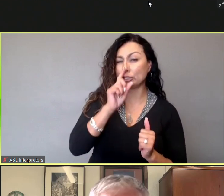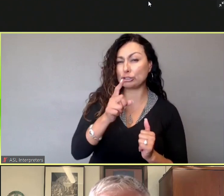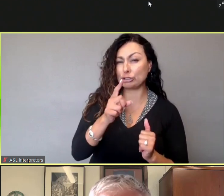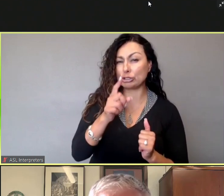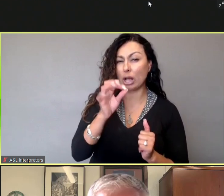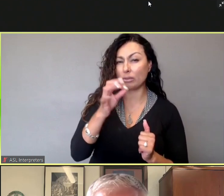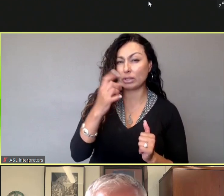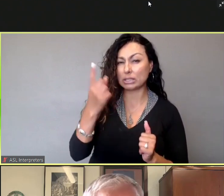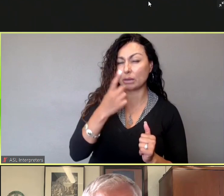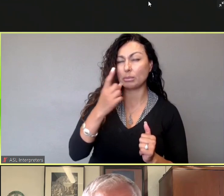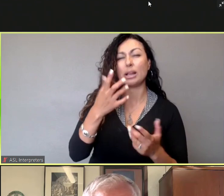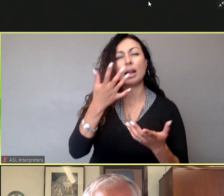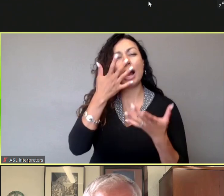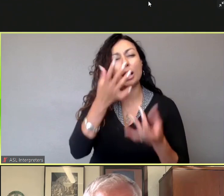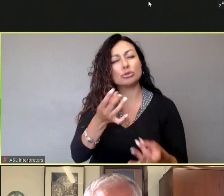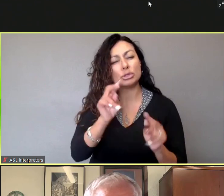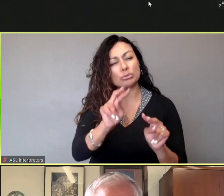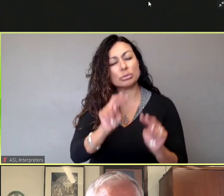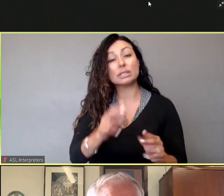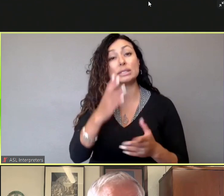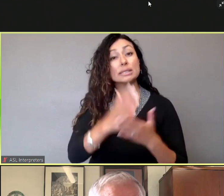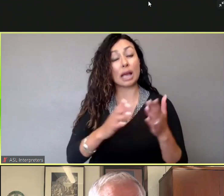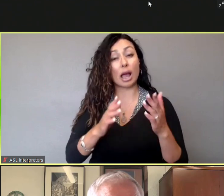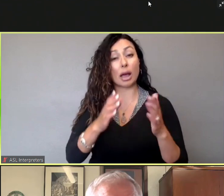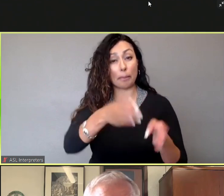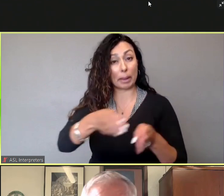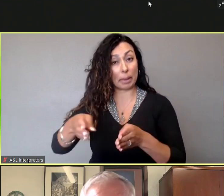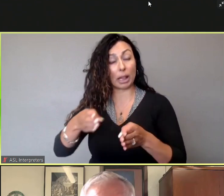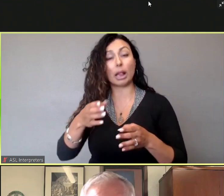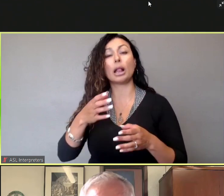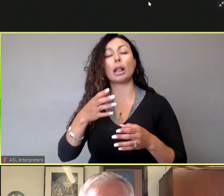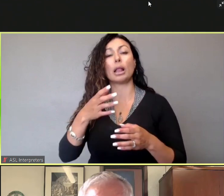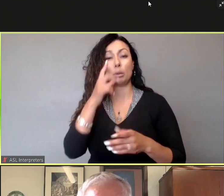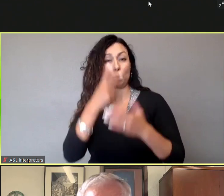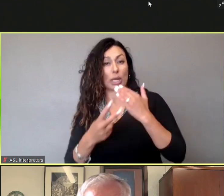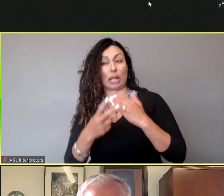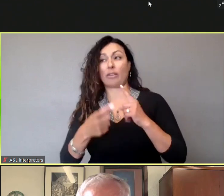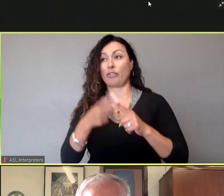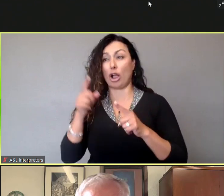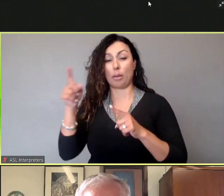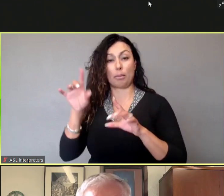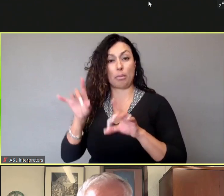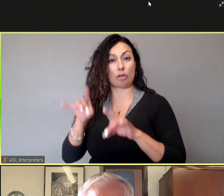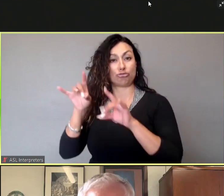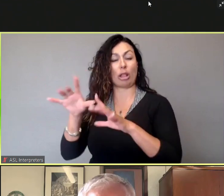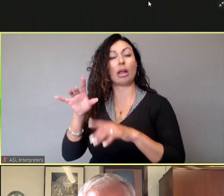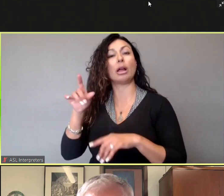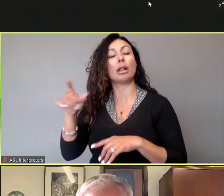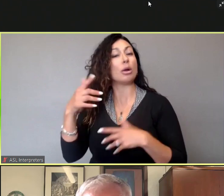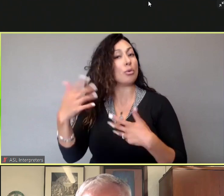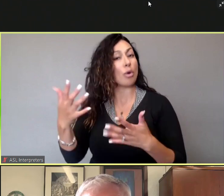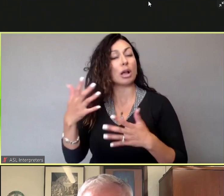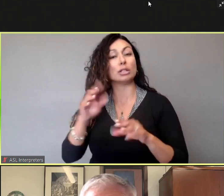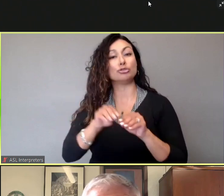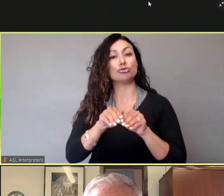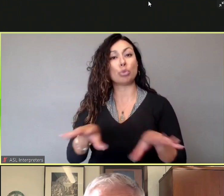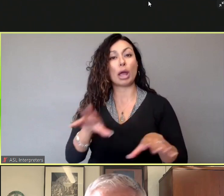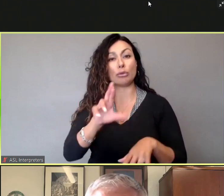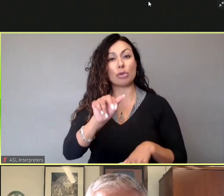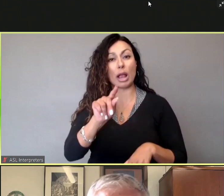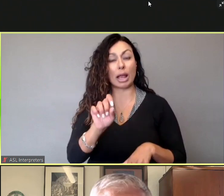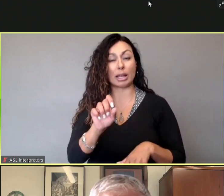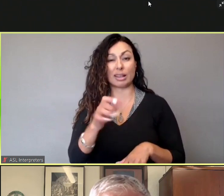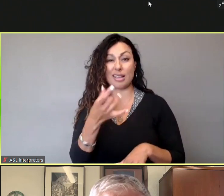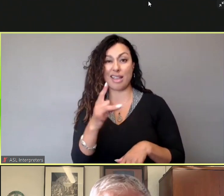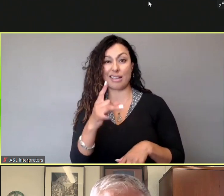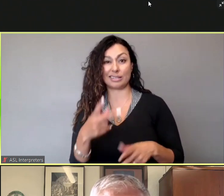things. Interestingly, some people are predicting from out of Australia that the spread rate might be 18